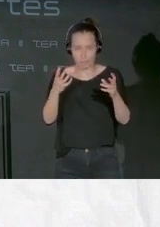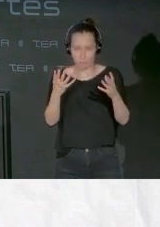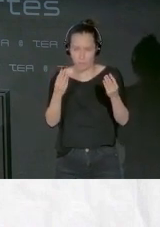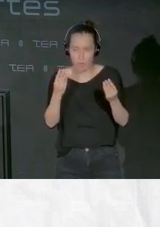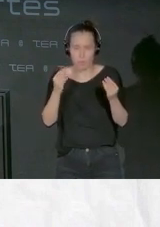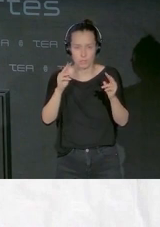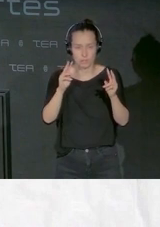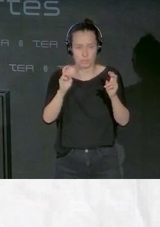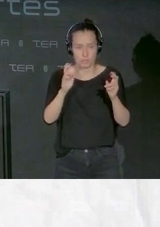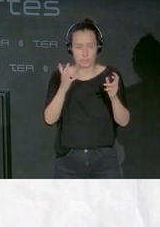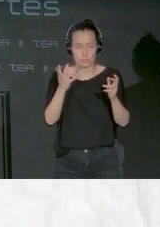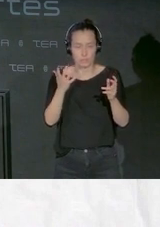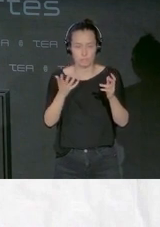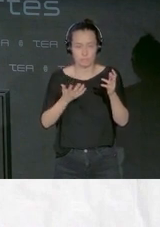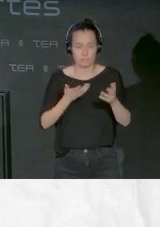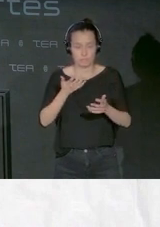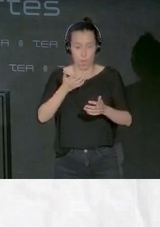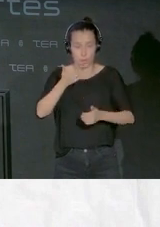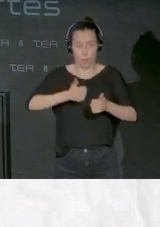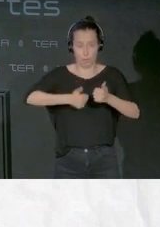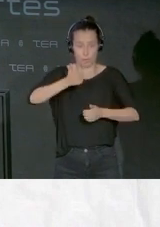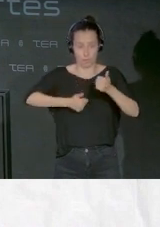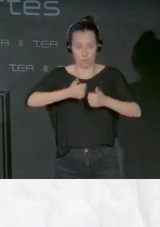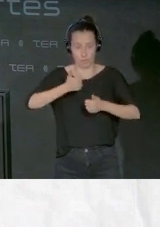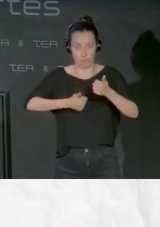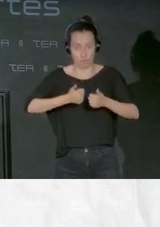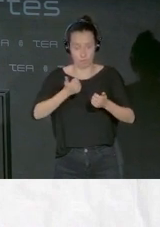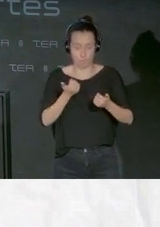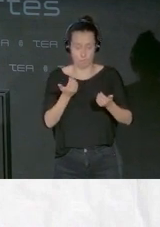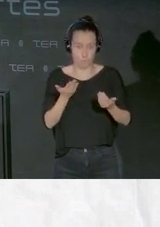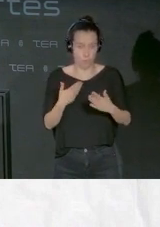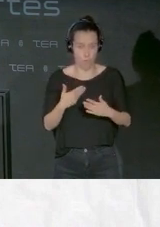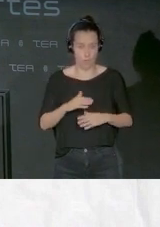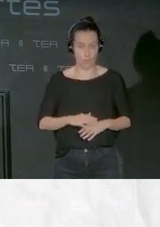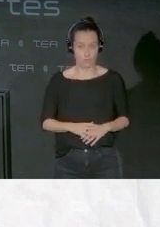much smaller and that can be sort of more strongly affected by,